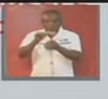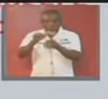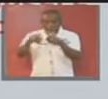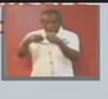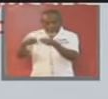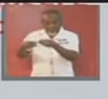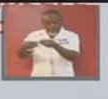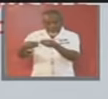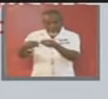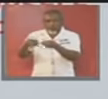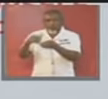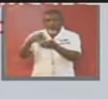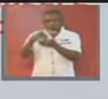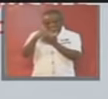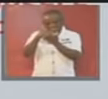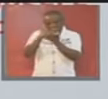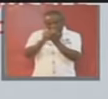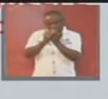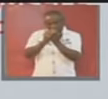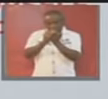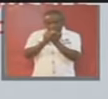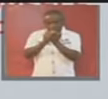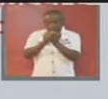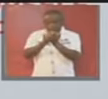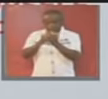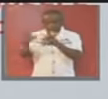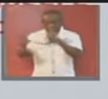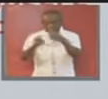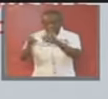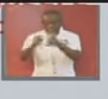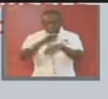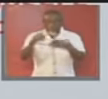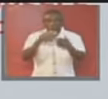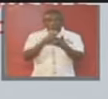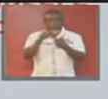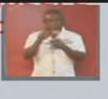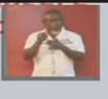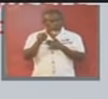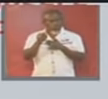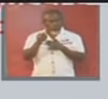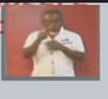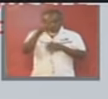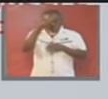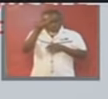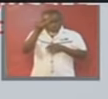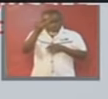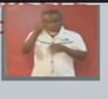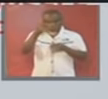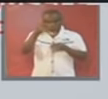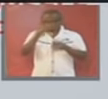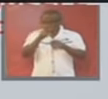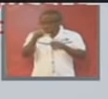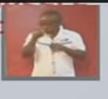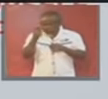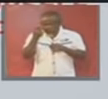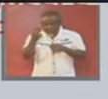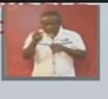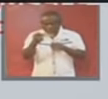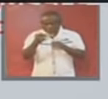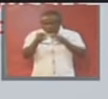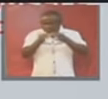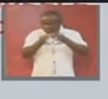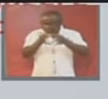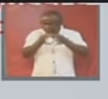samples at random. Because we are trying to track a new variant being brought into the country via repatriation